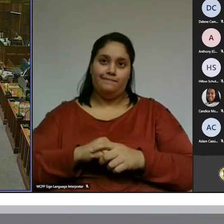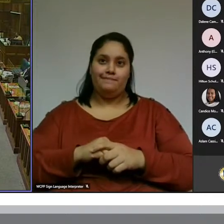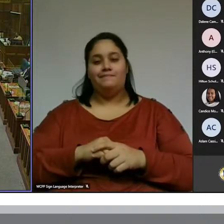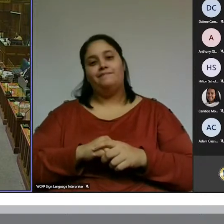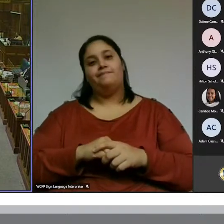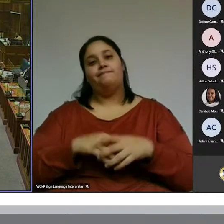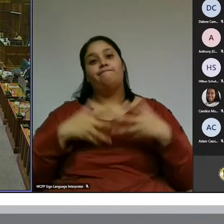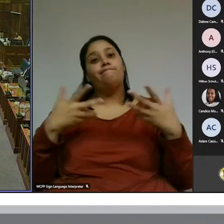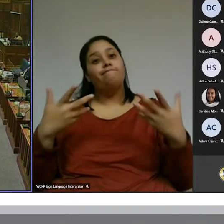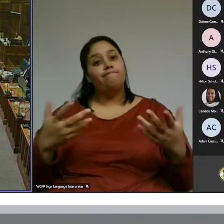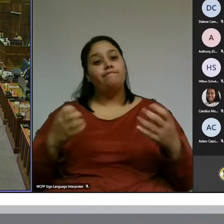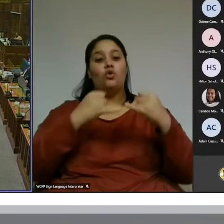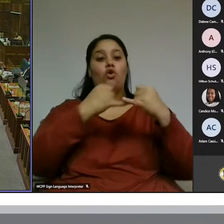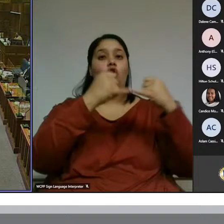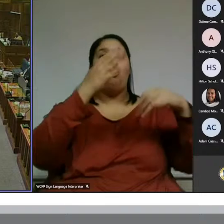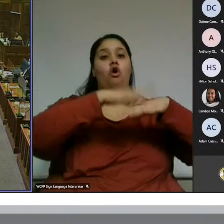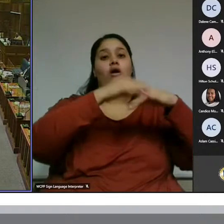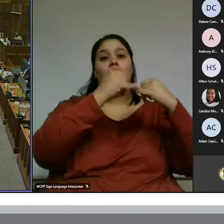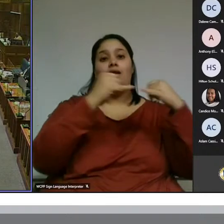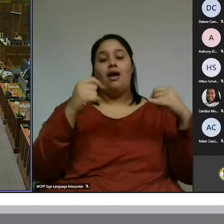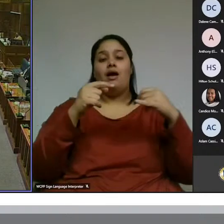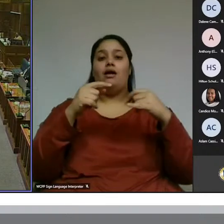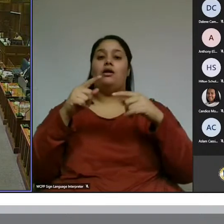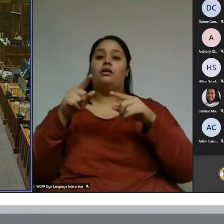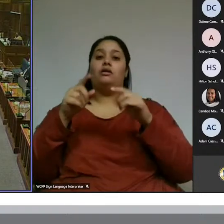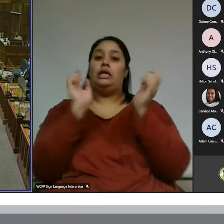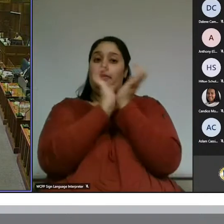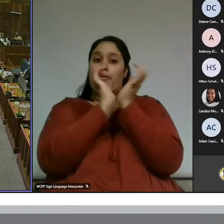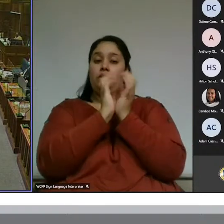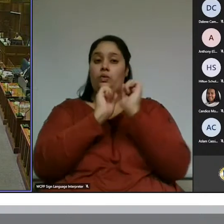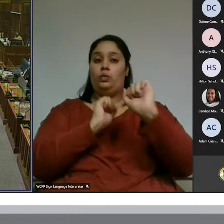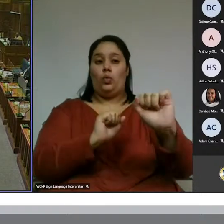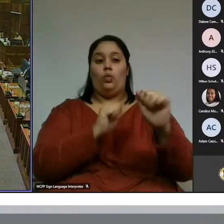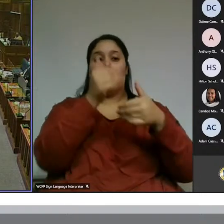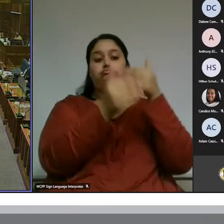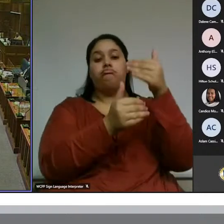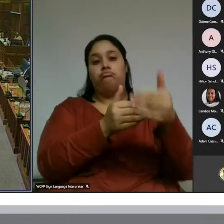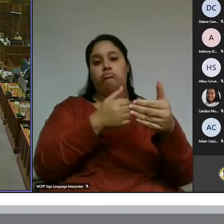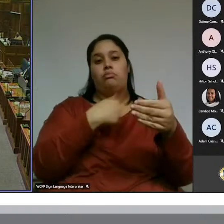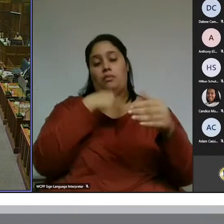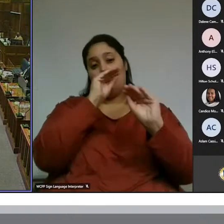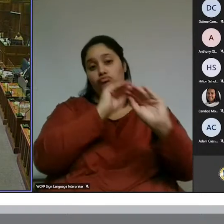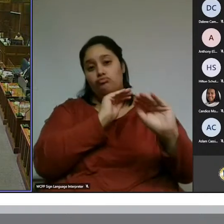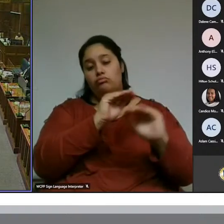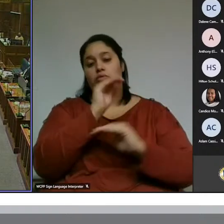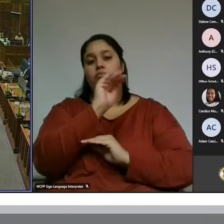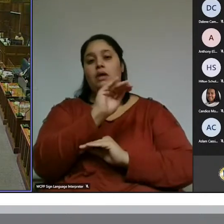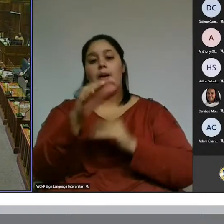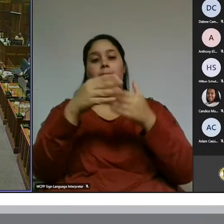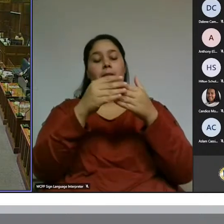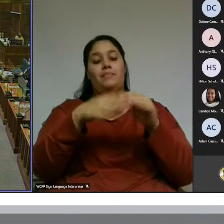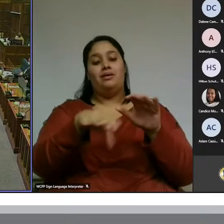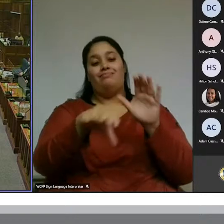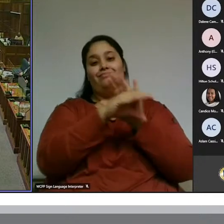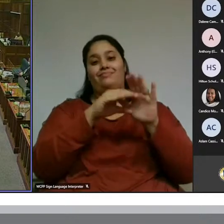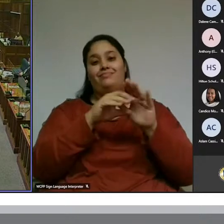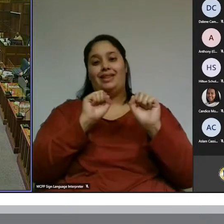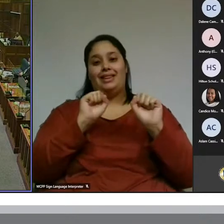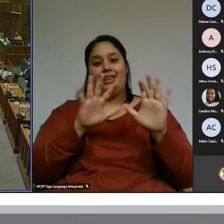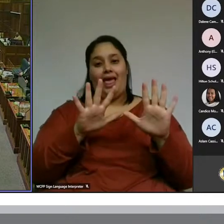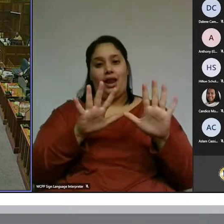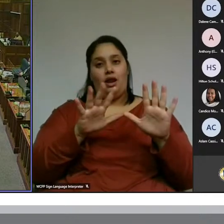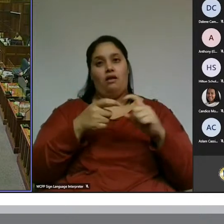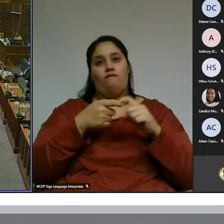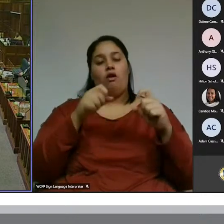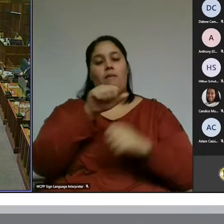conducting our virtual meetings, I remind members of Section 10 of the